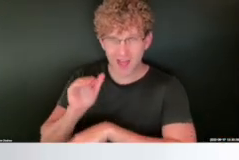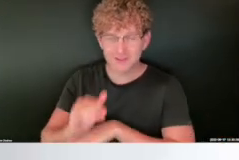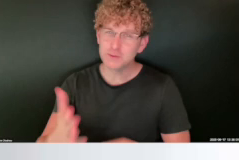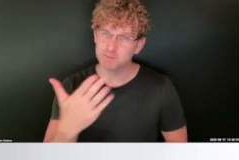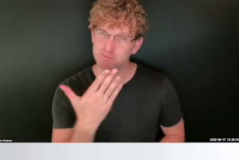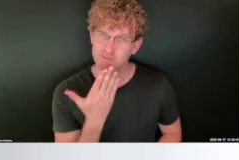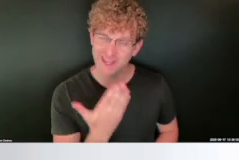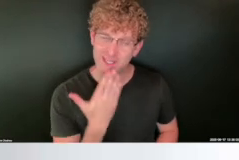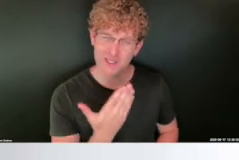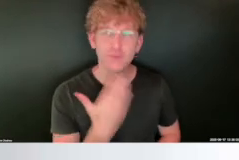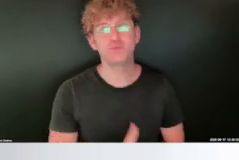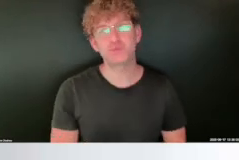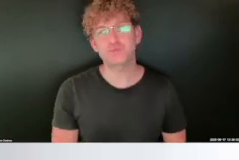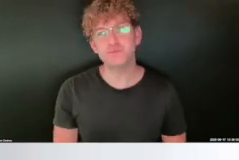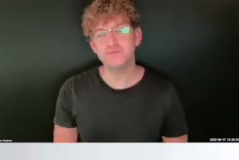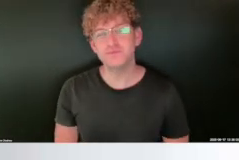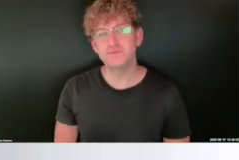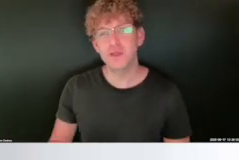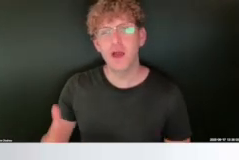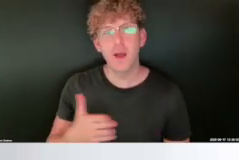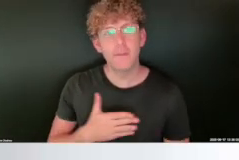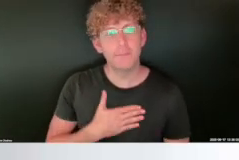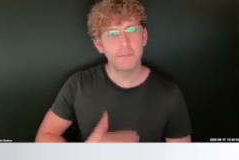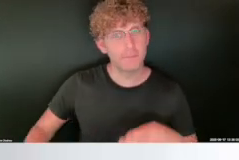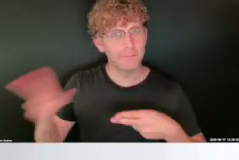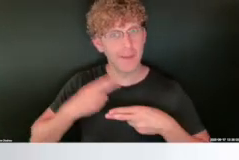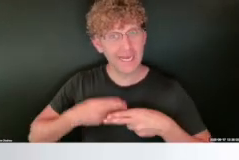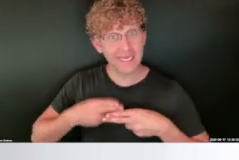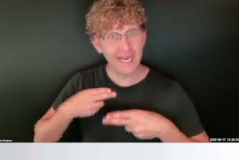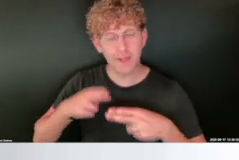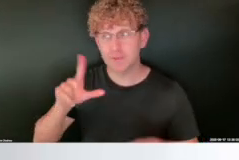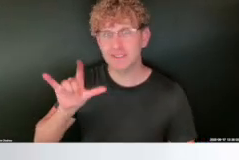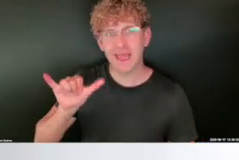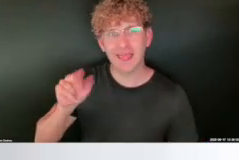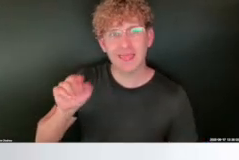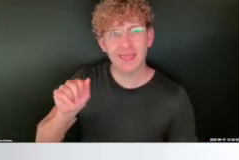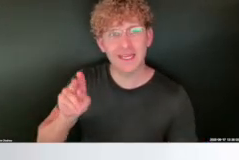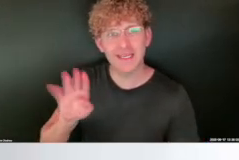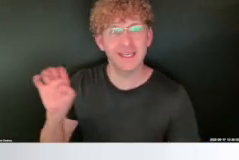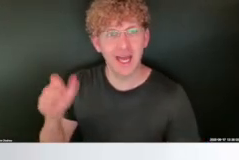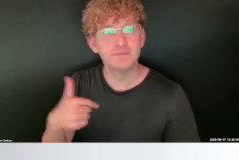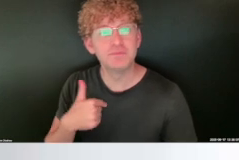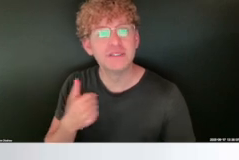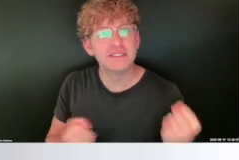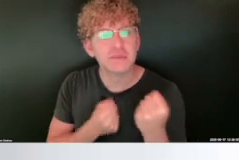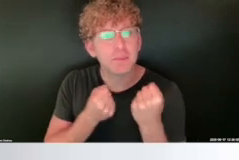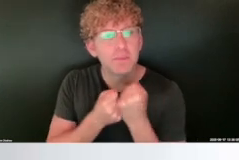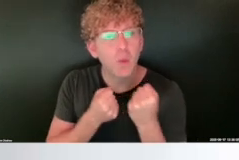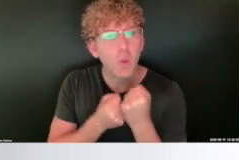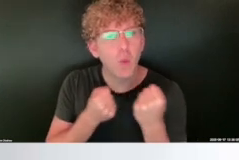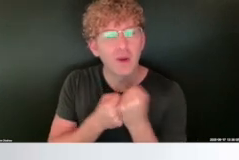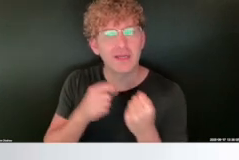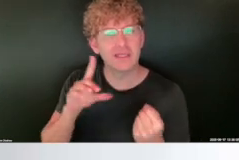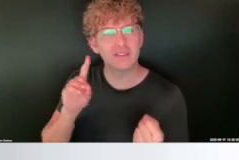much. My name is Lynette, and I'm supporting Dome Partnership, and we're